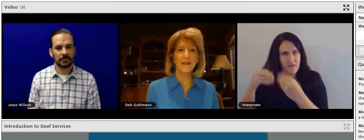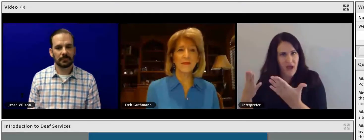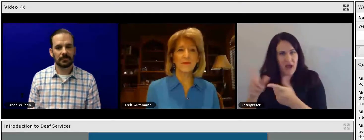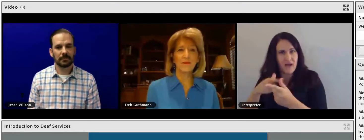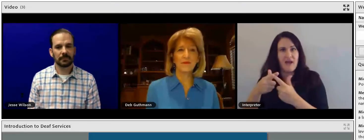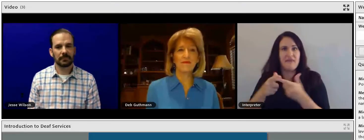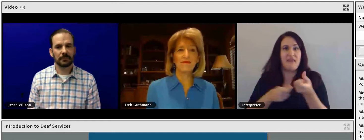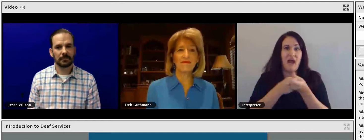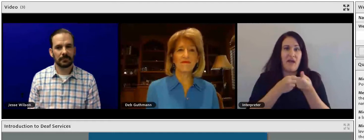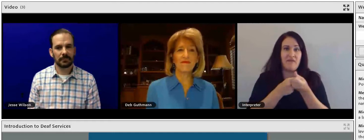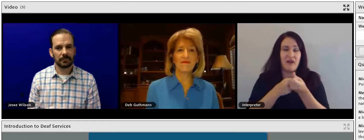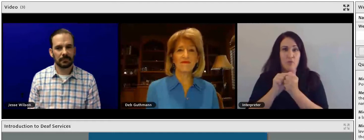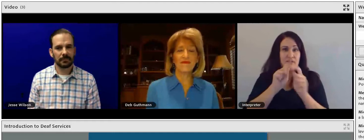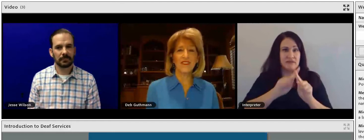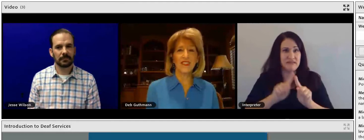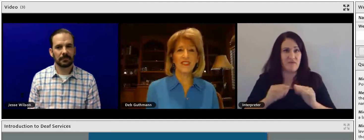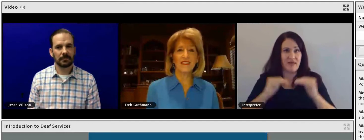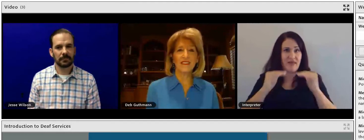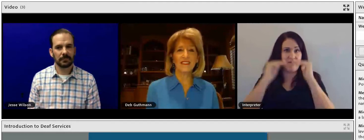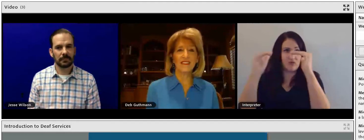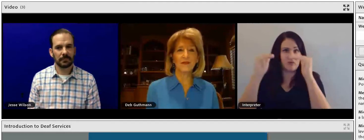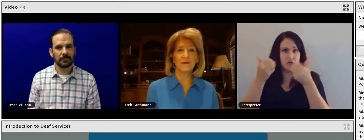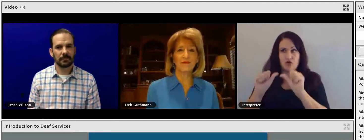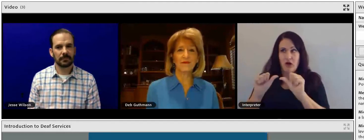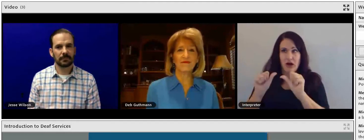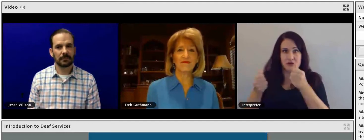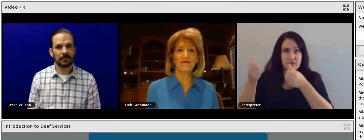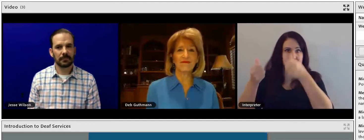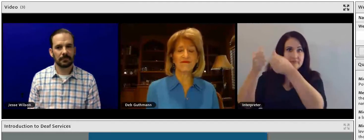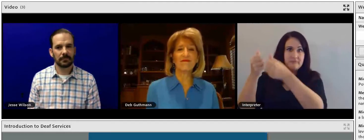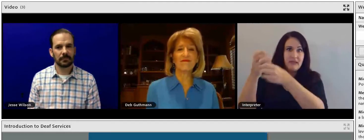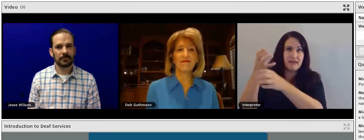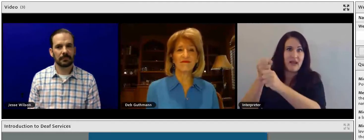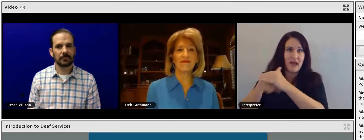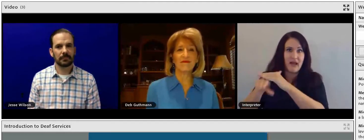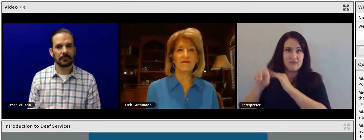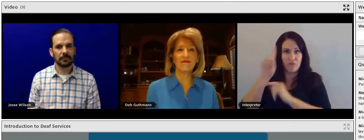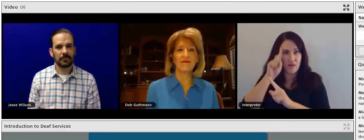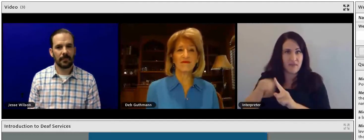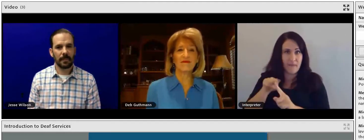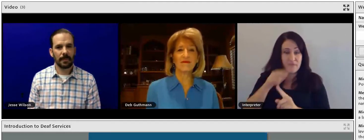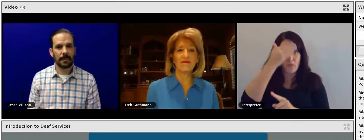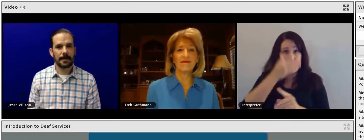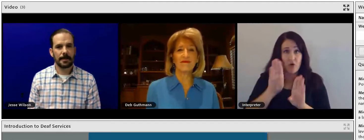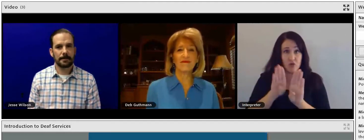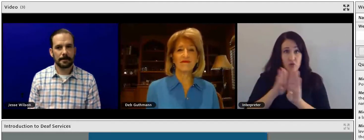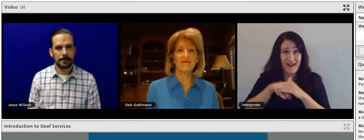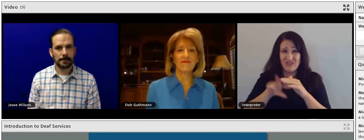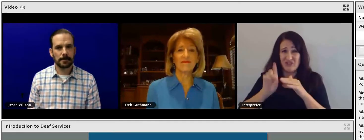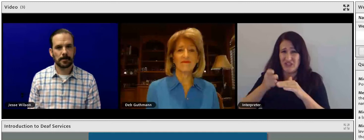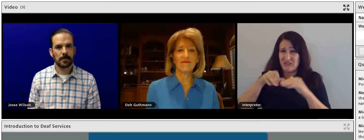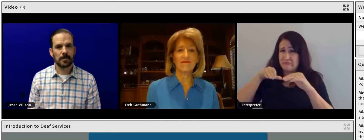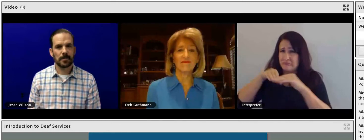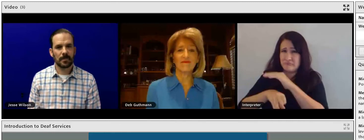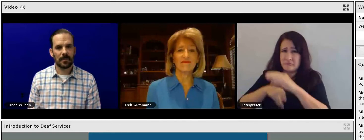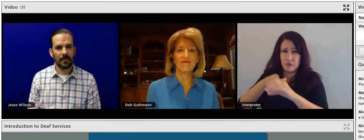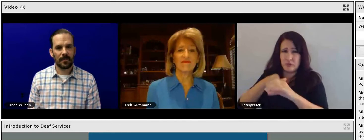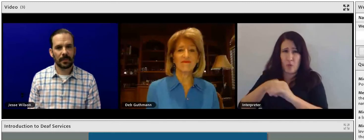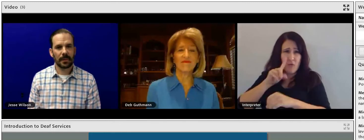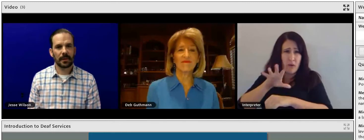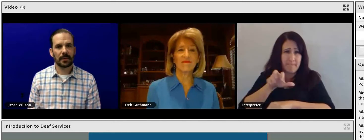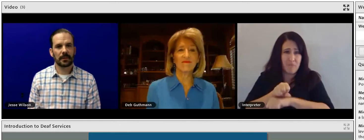then advocating with different levels to try to get access for them. So front door access, just to get in the door for an